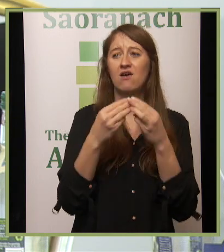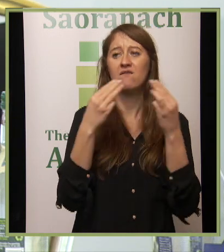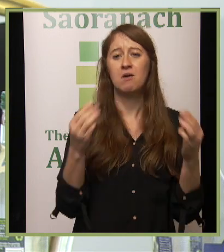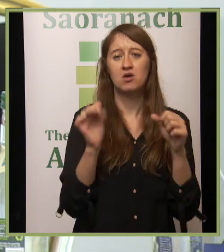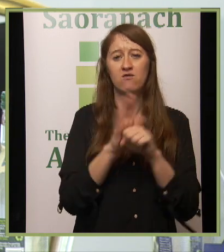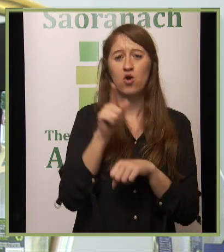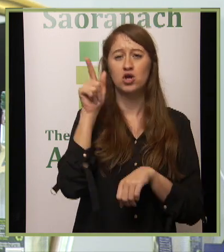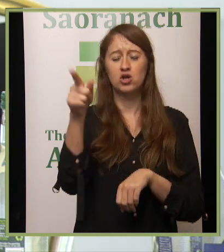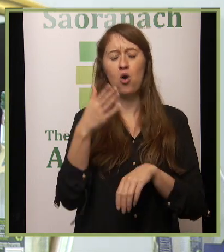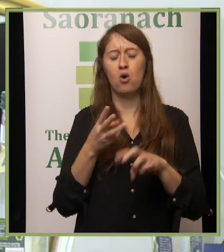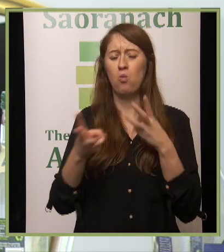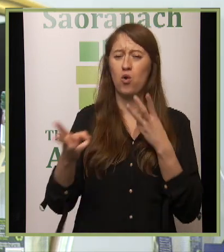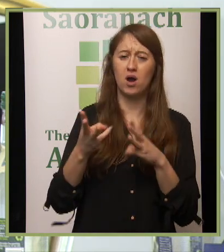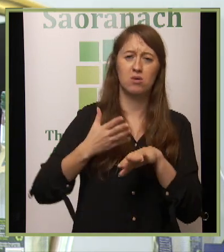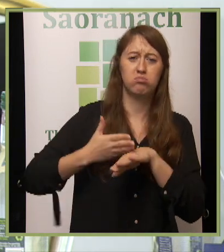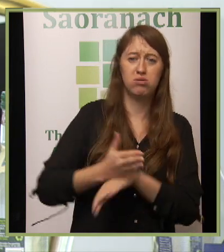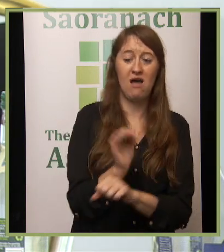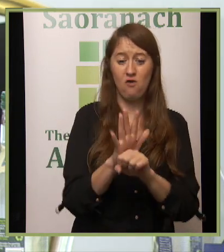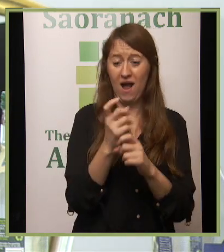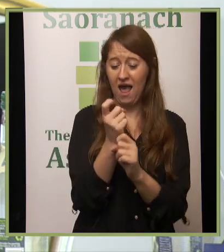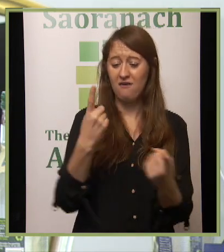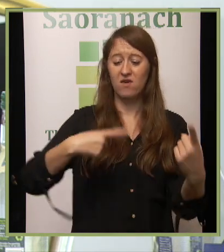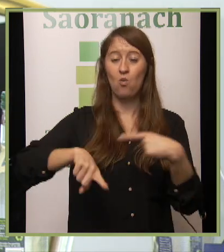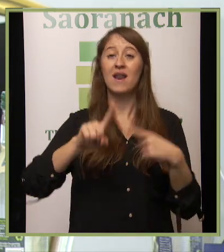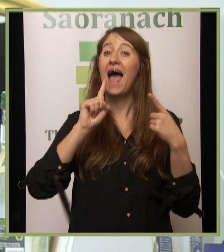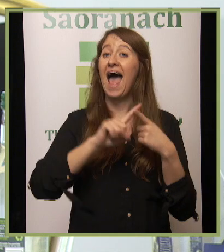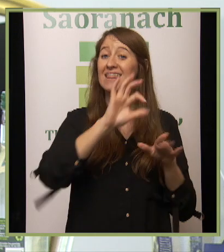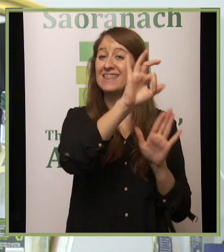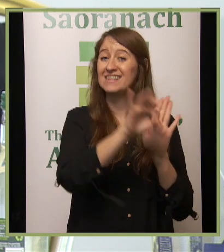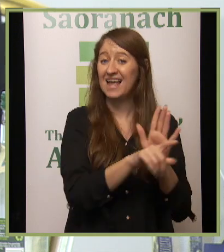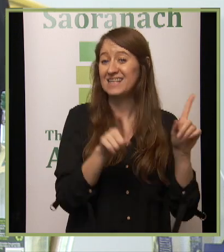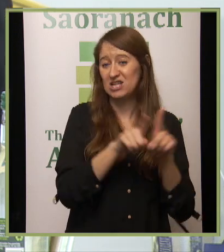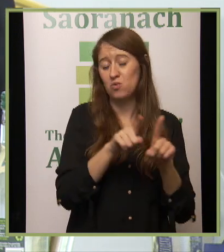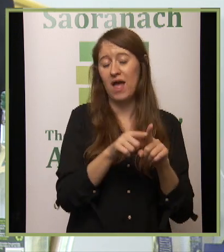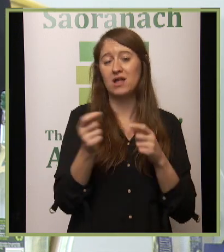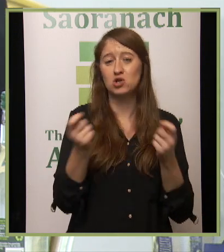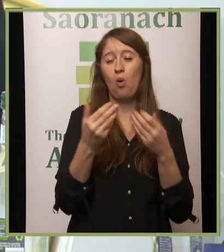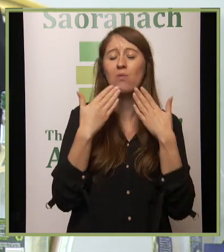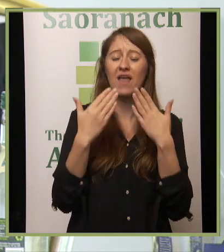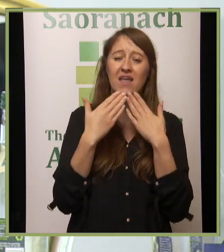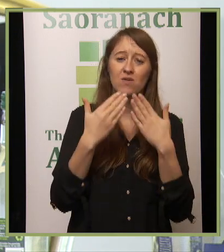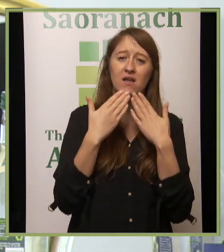of everyone and for the state, to the benefit of the recommendations that we'll make. So thank you.